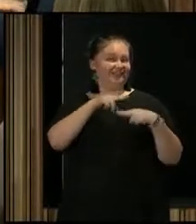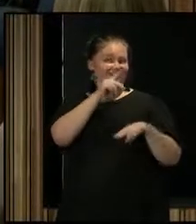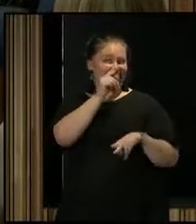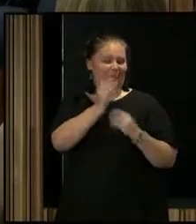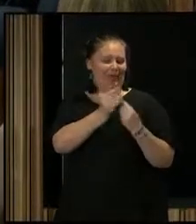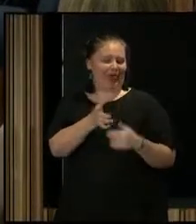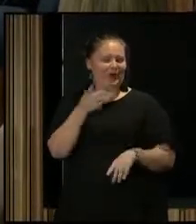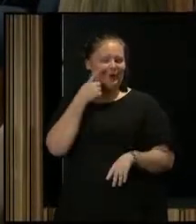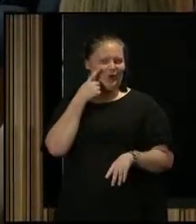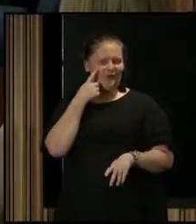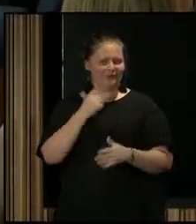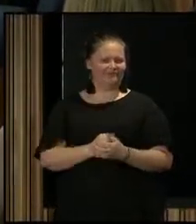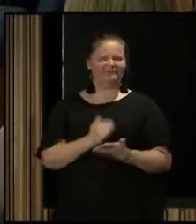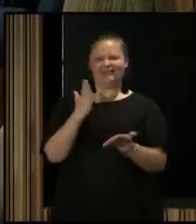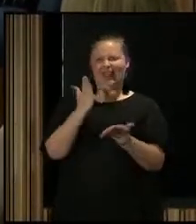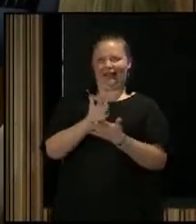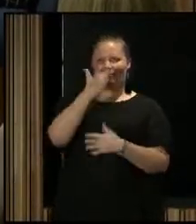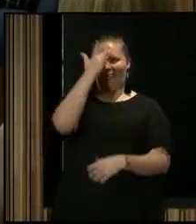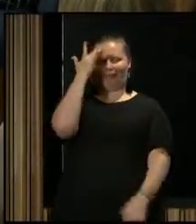noticing. Oh, you absolute numpty.